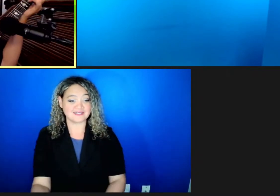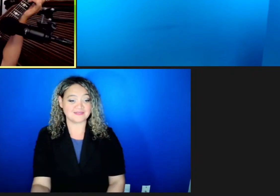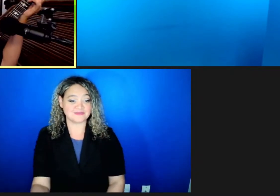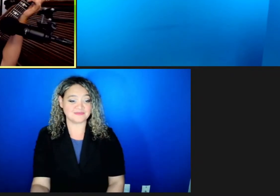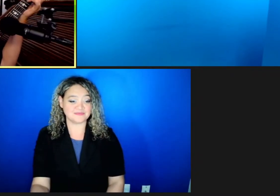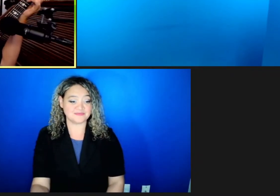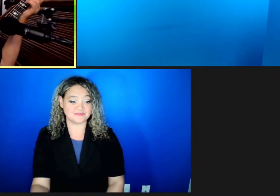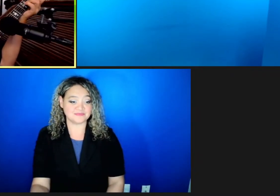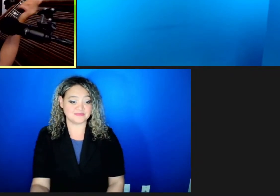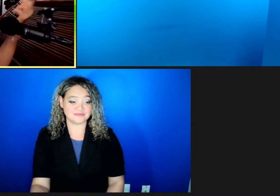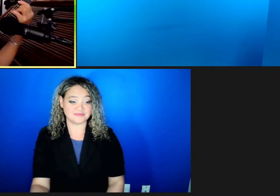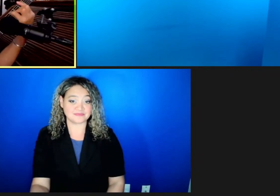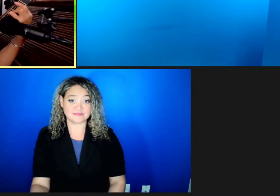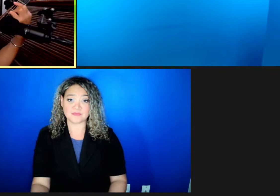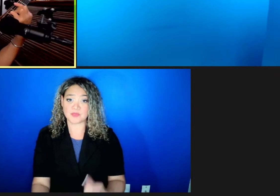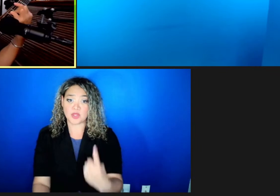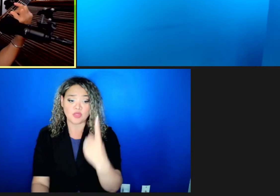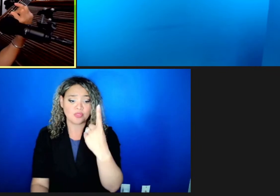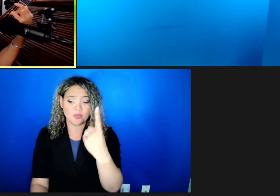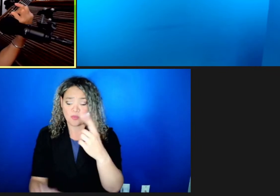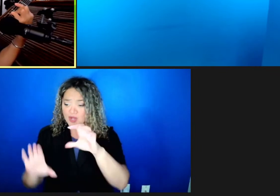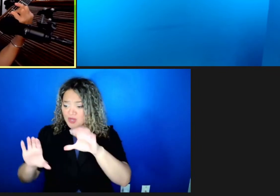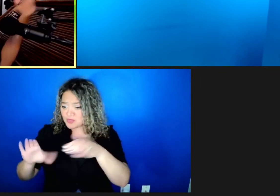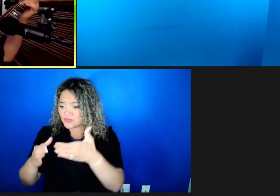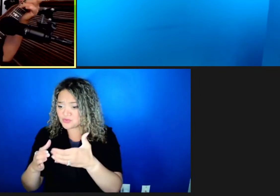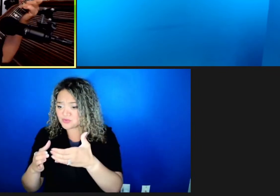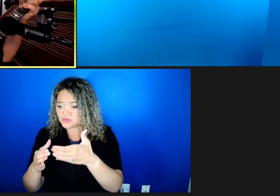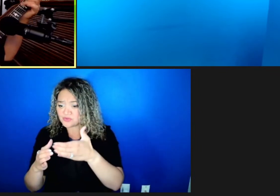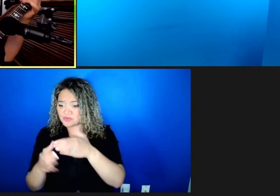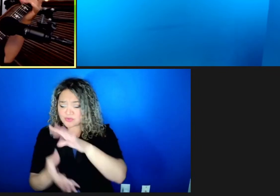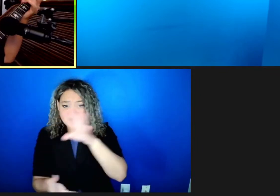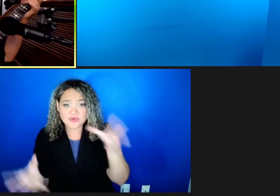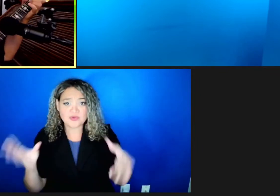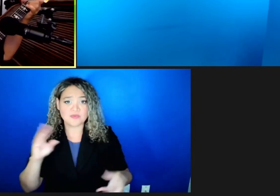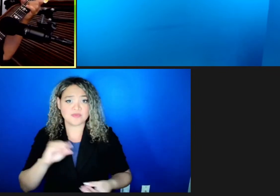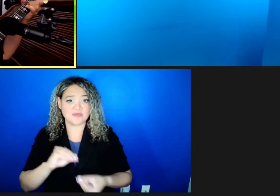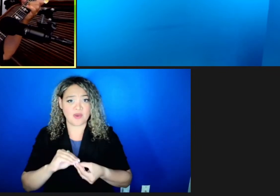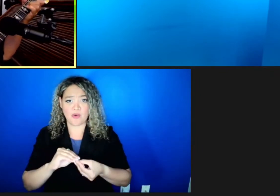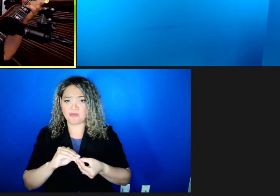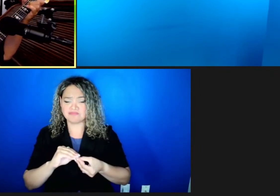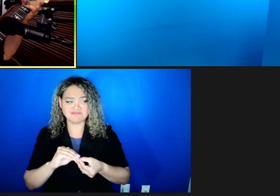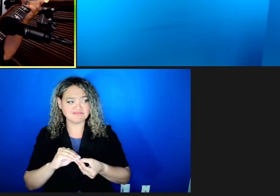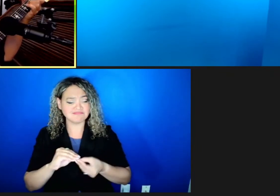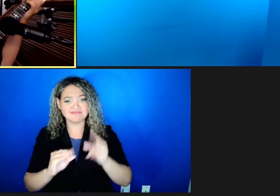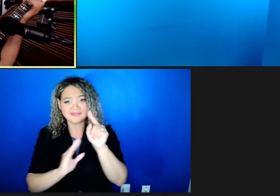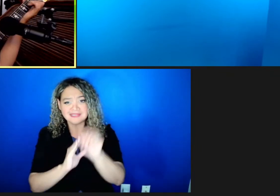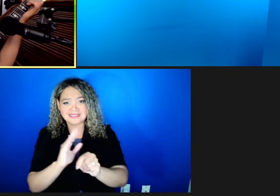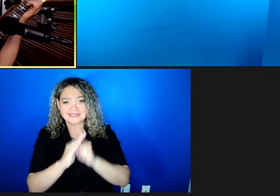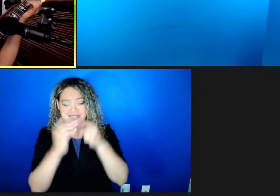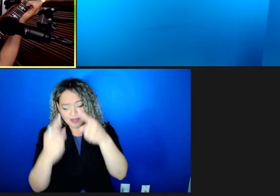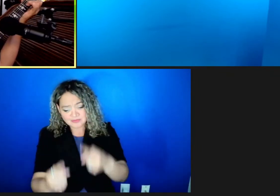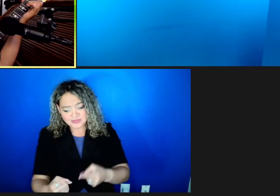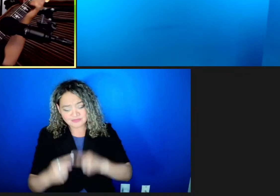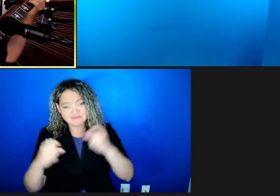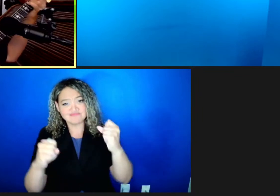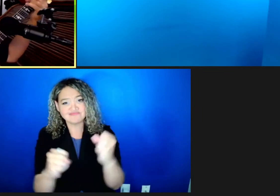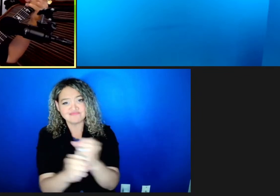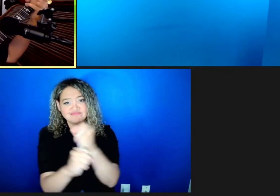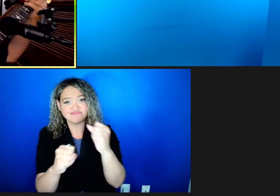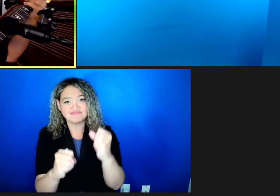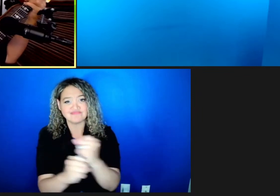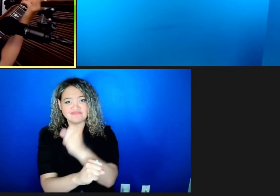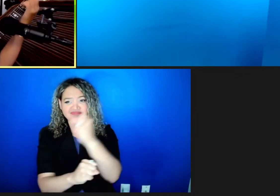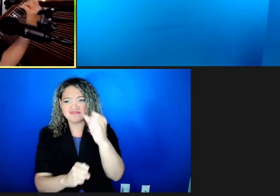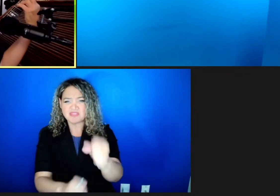The one, the group, the whole, in tides of time we roll, and boundaries